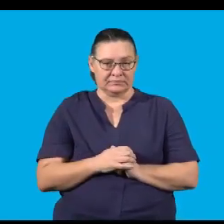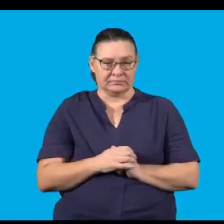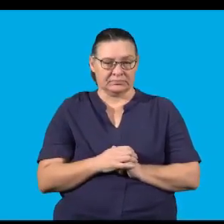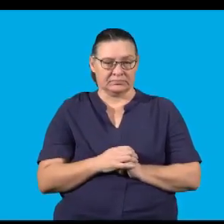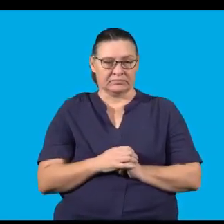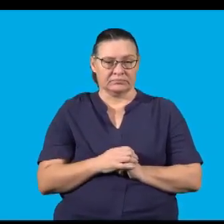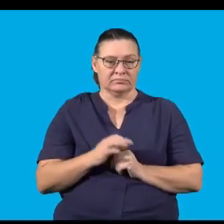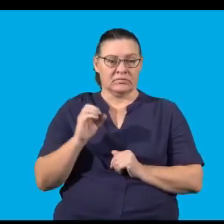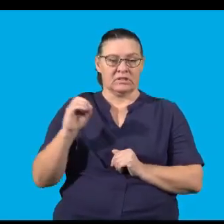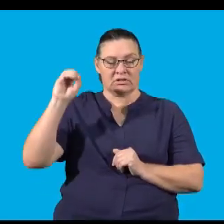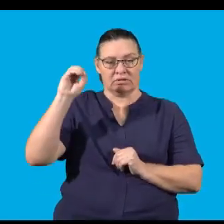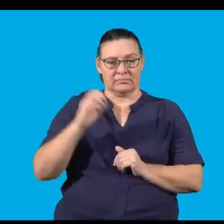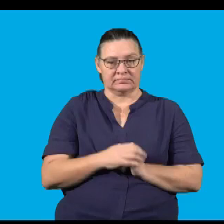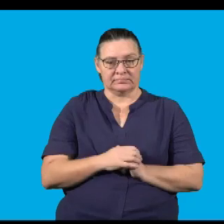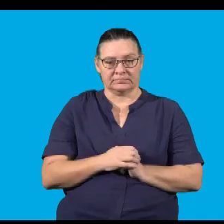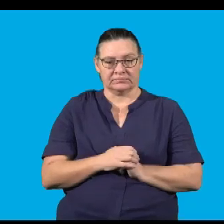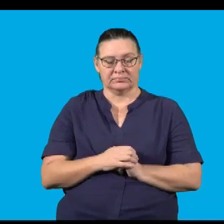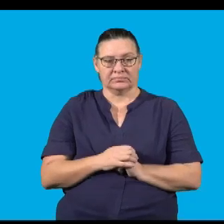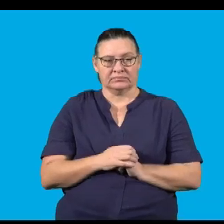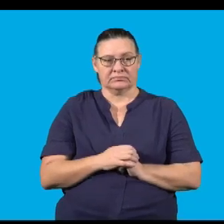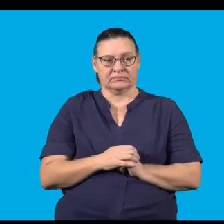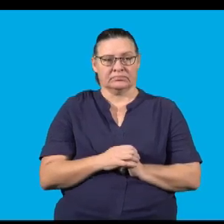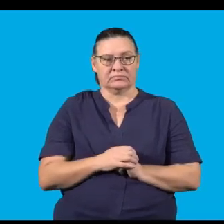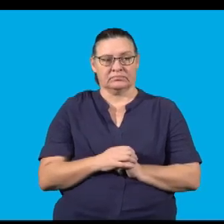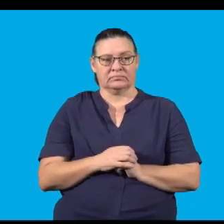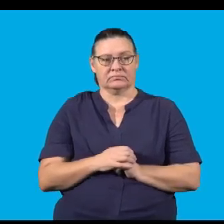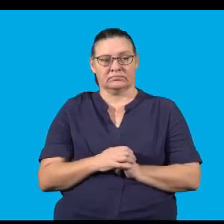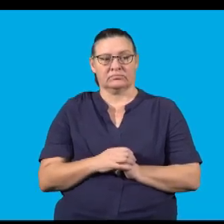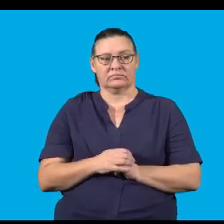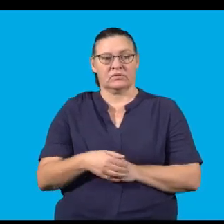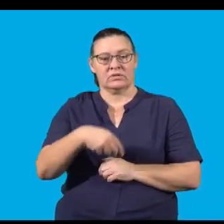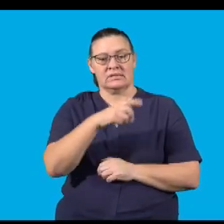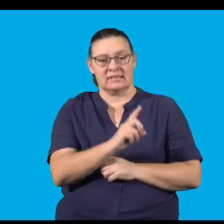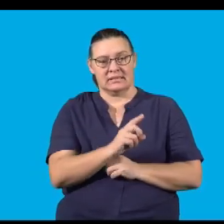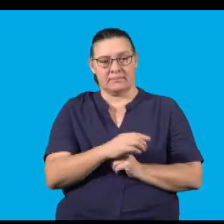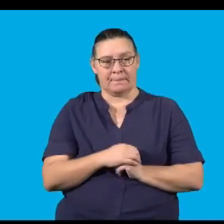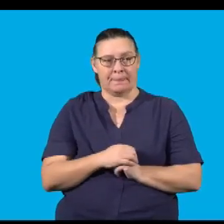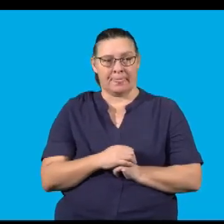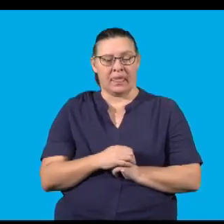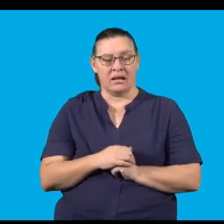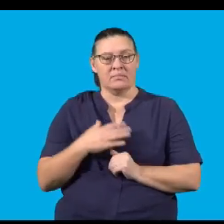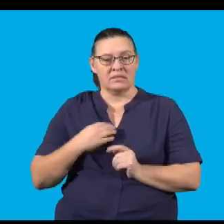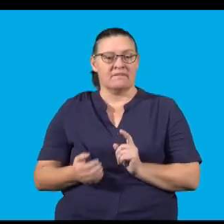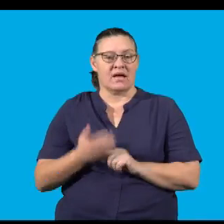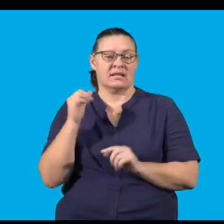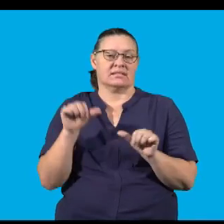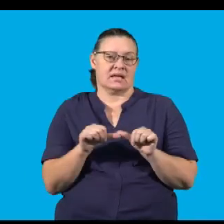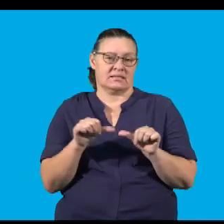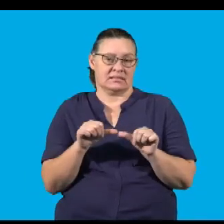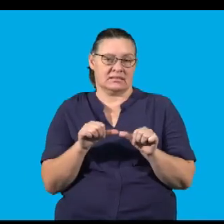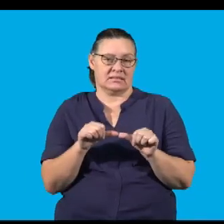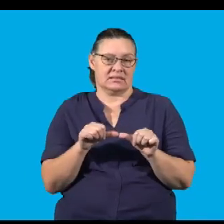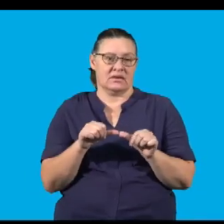53,13 degrees. Okay, let's move on to part D. They now ask us to find the